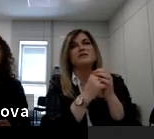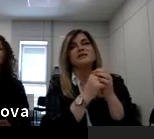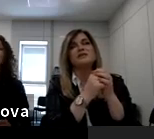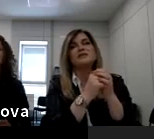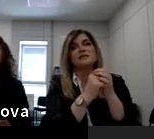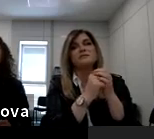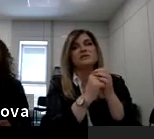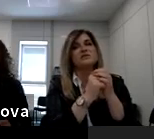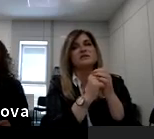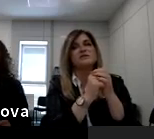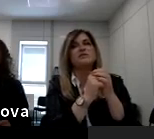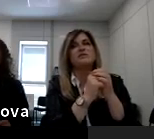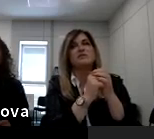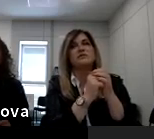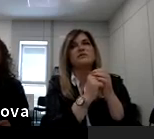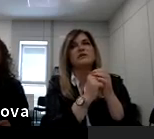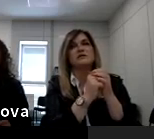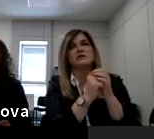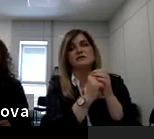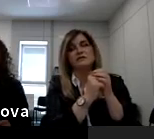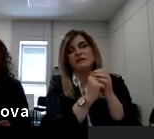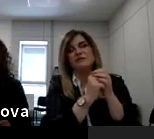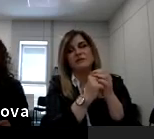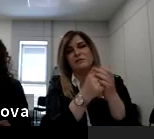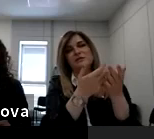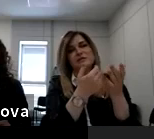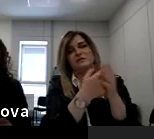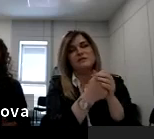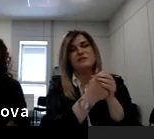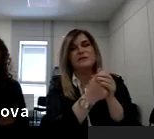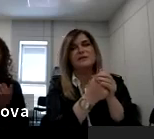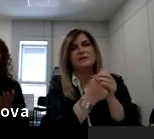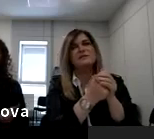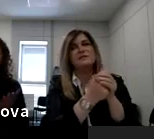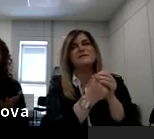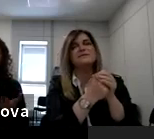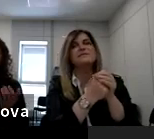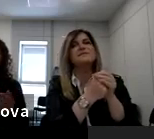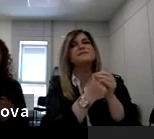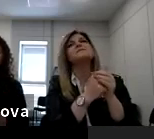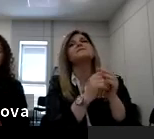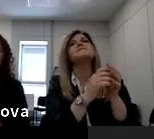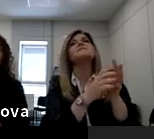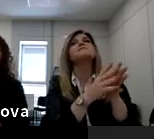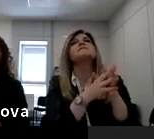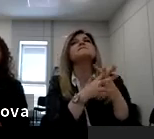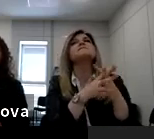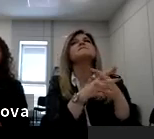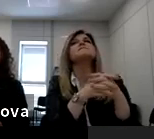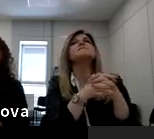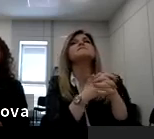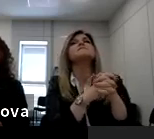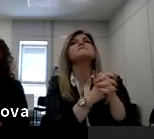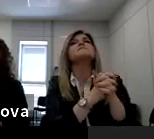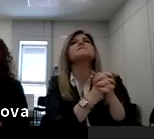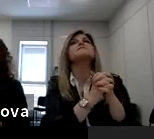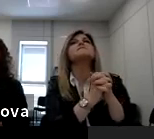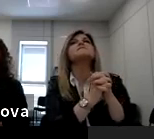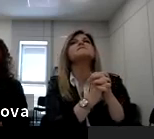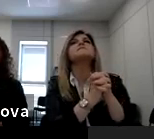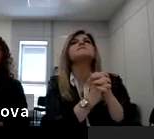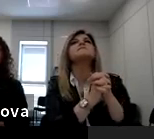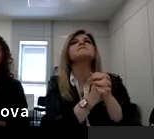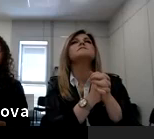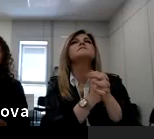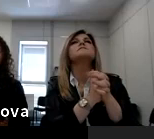So you understand that pictures, they do not show the real effect, but in comparison, you can just catch this.